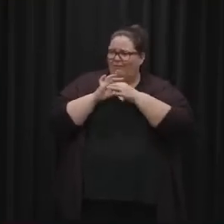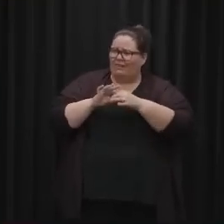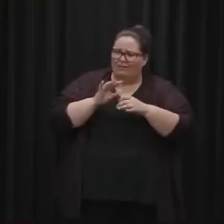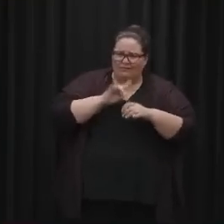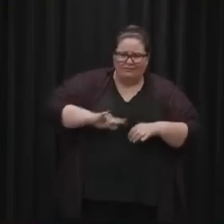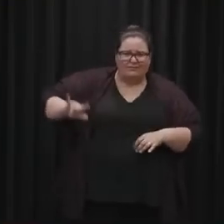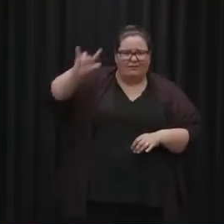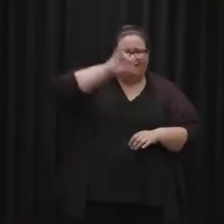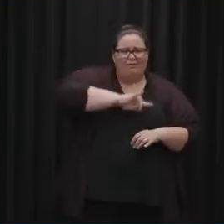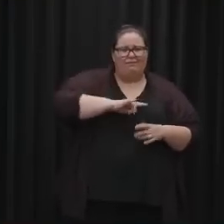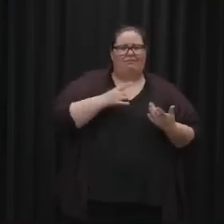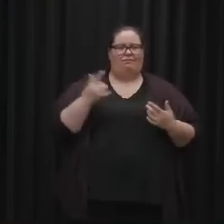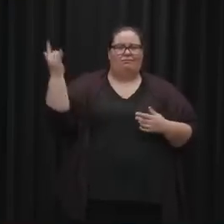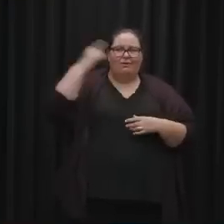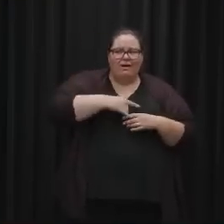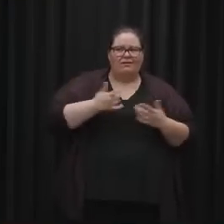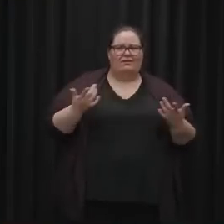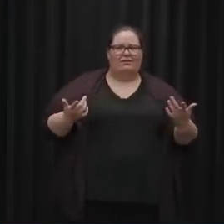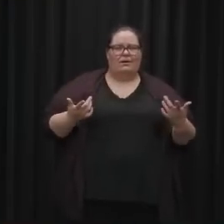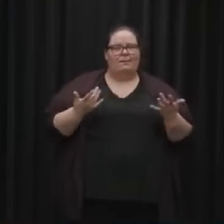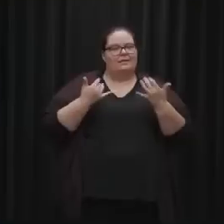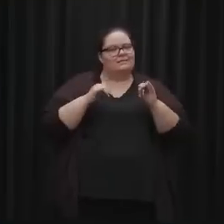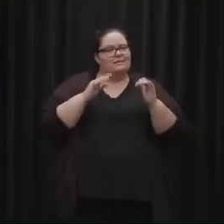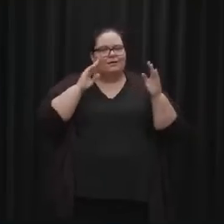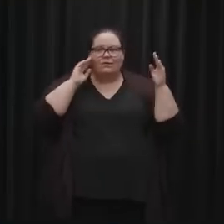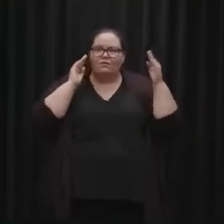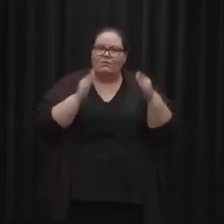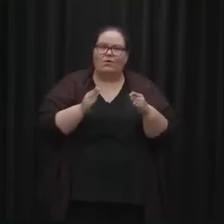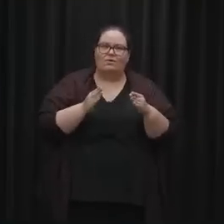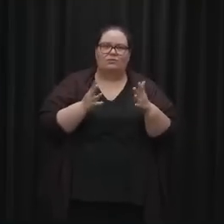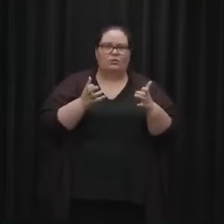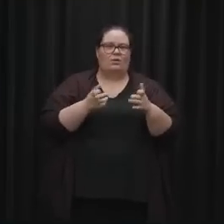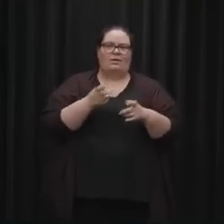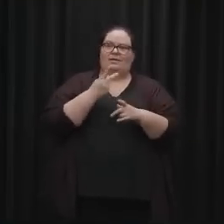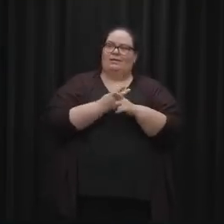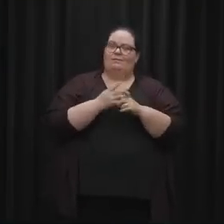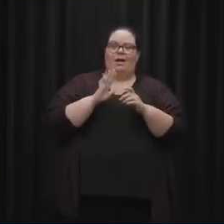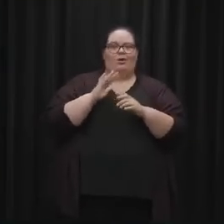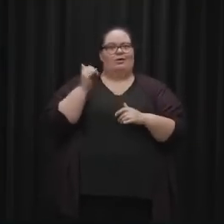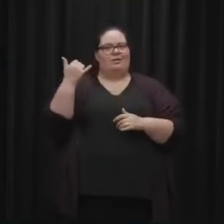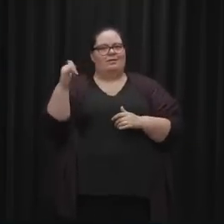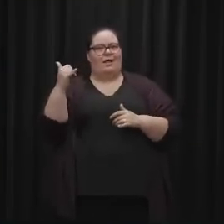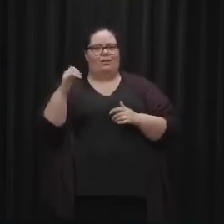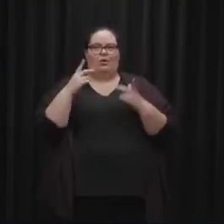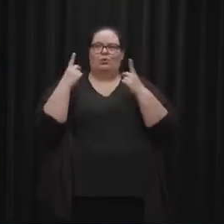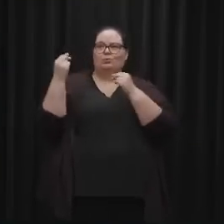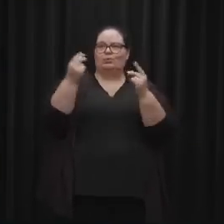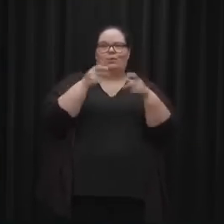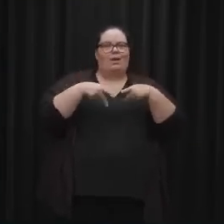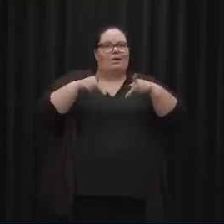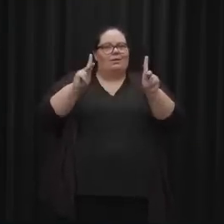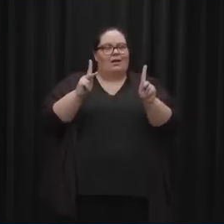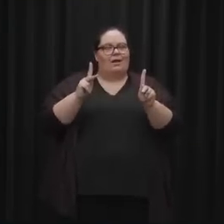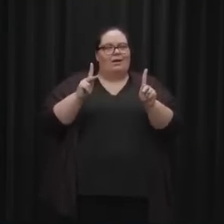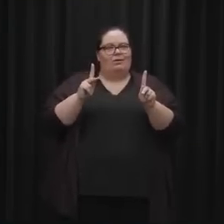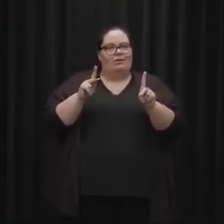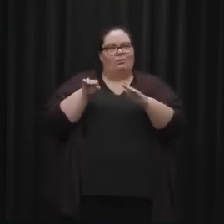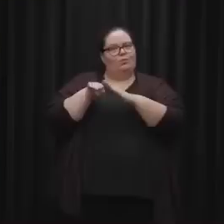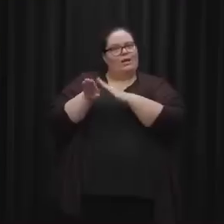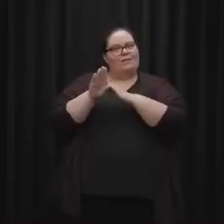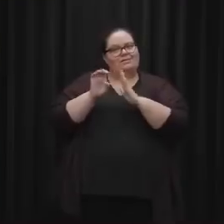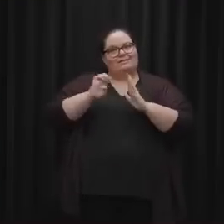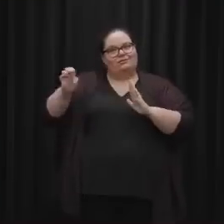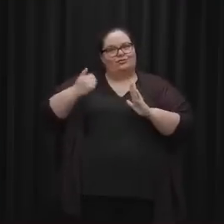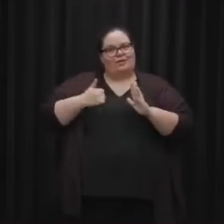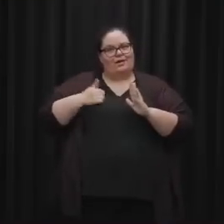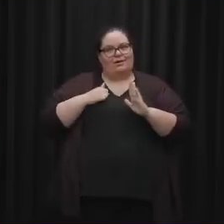remain vigilant so we can continue to enjoy the freedoms we've had here and to access all of Atlantic Canada as we